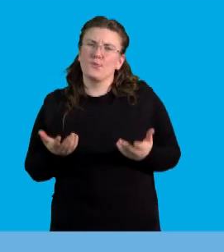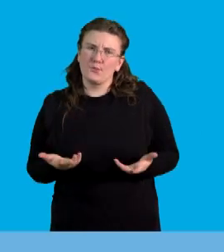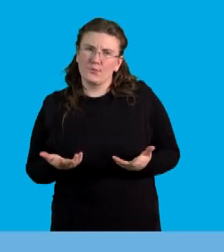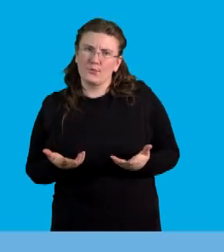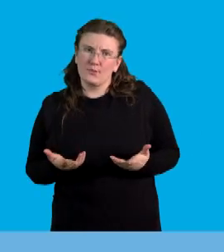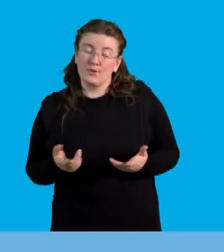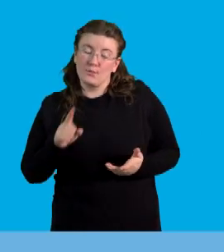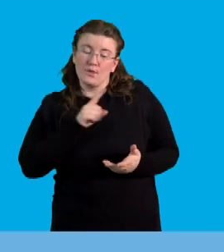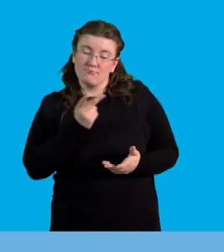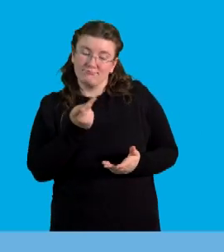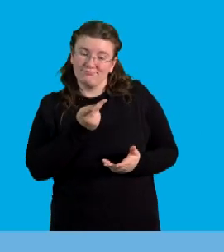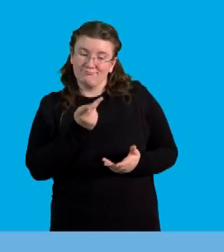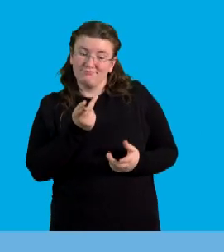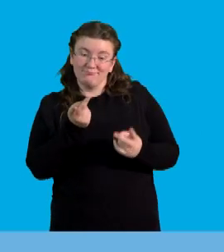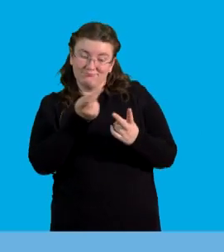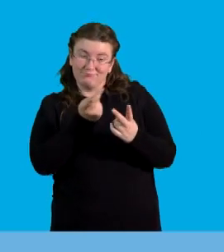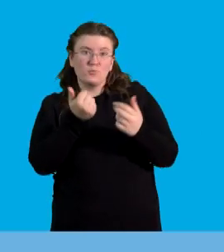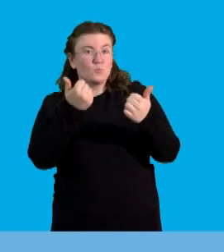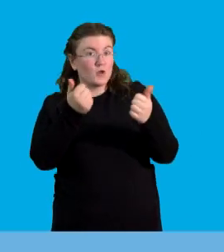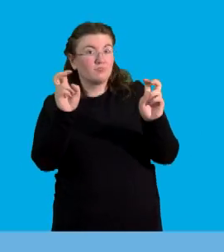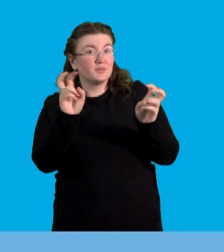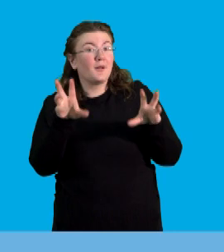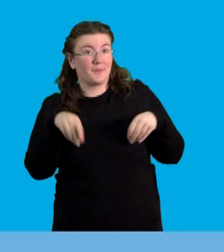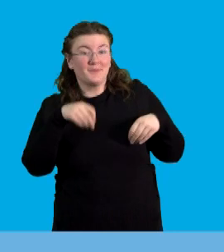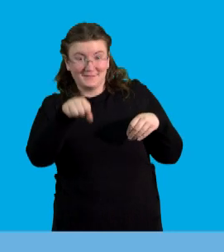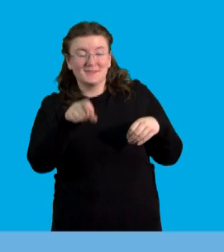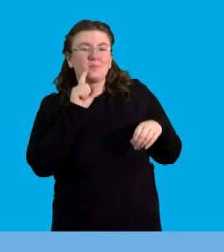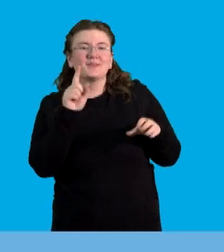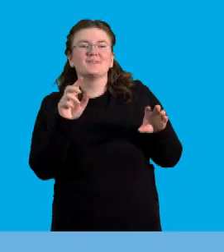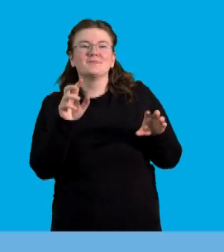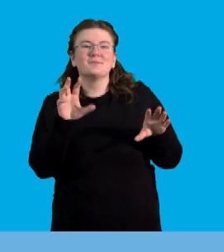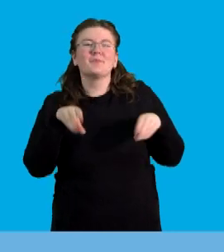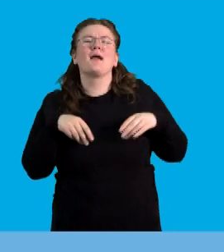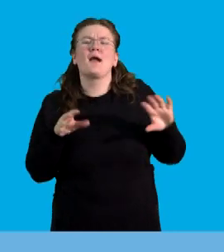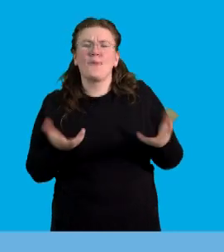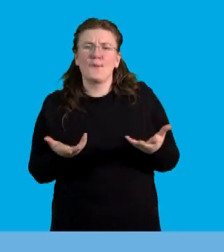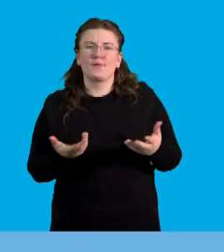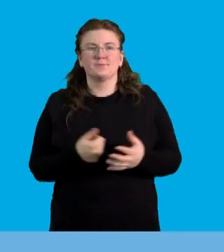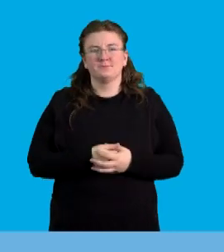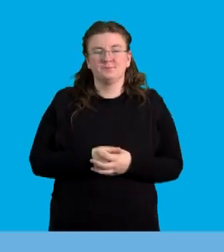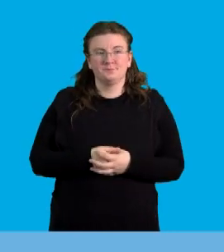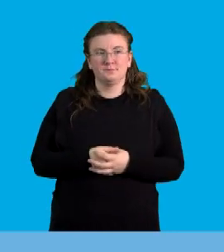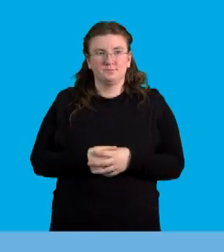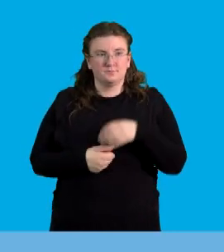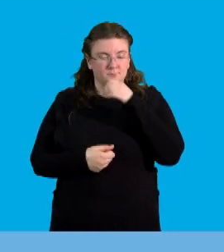materials that we are saying are good conductors? So what we know is,